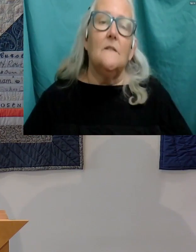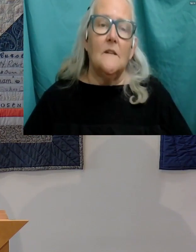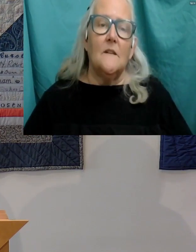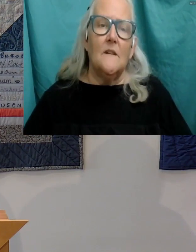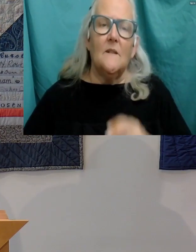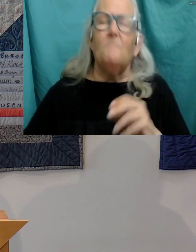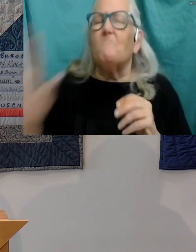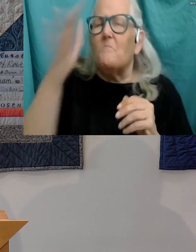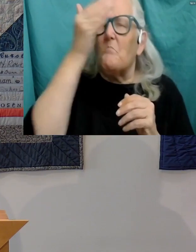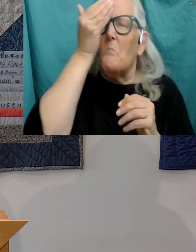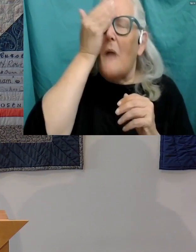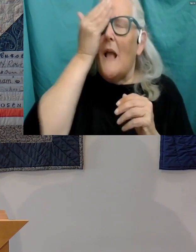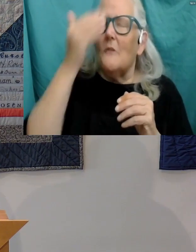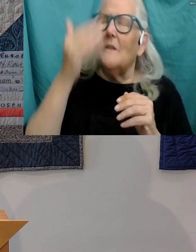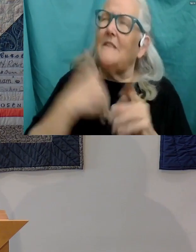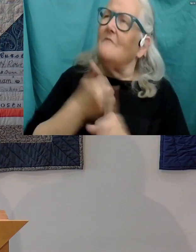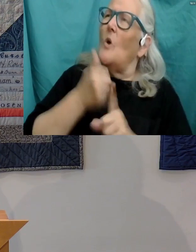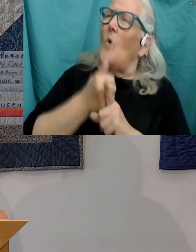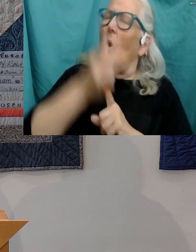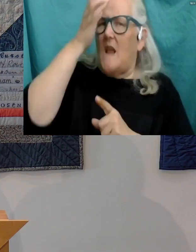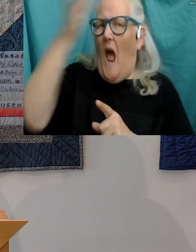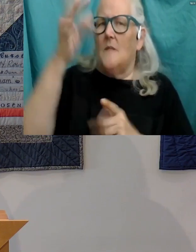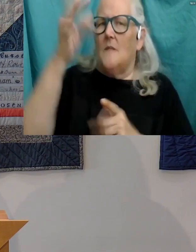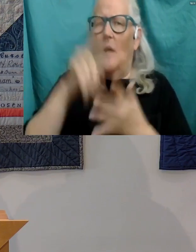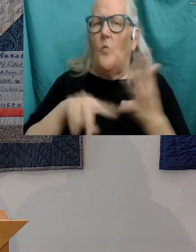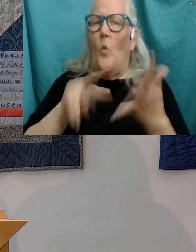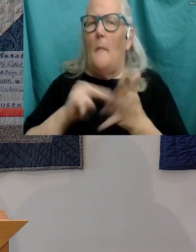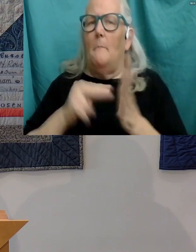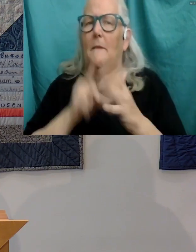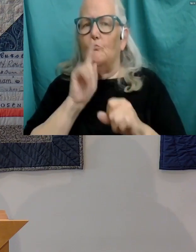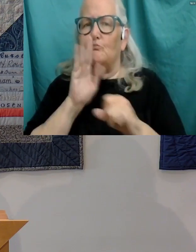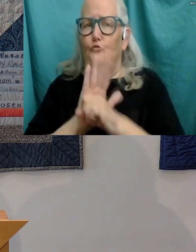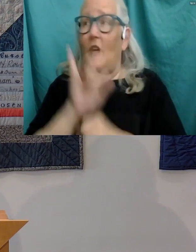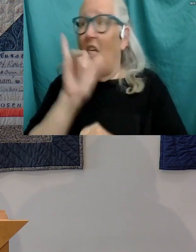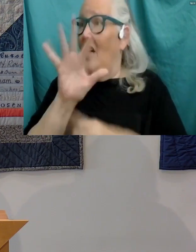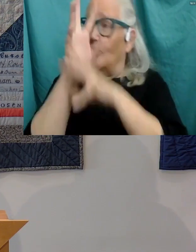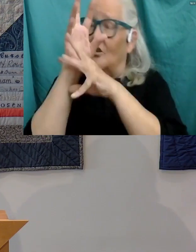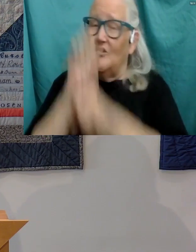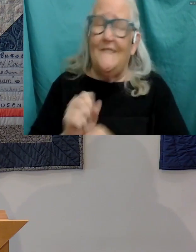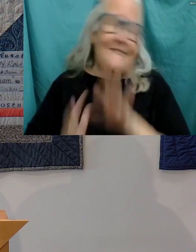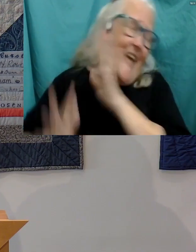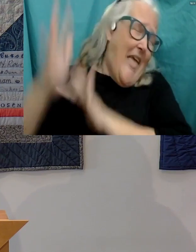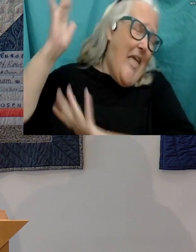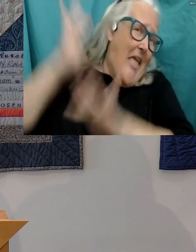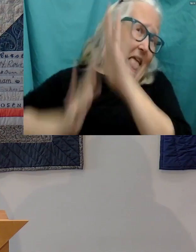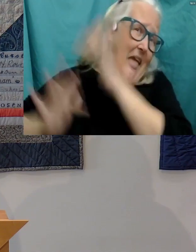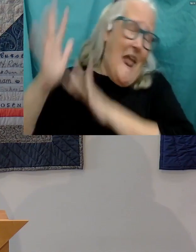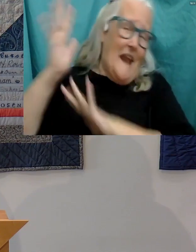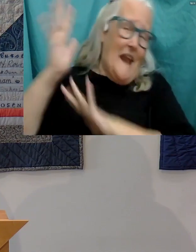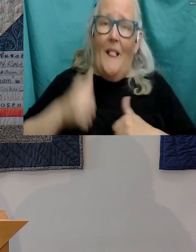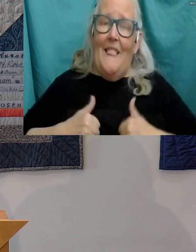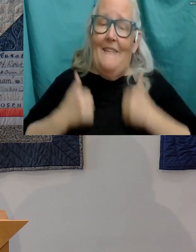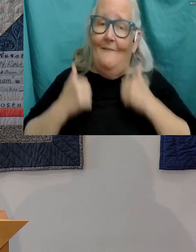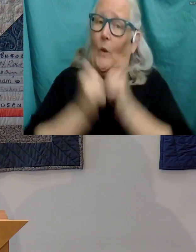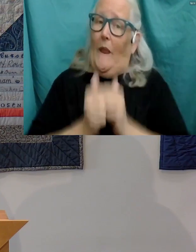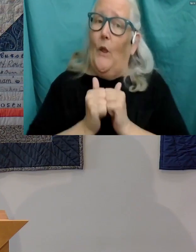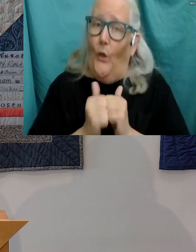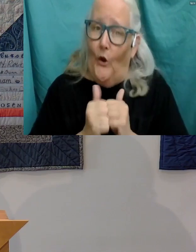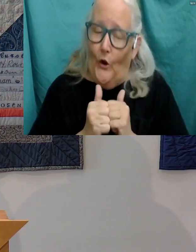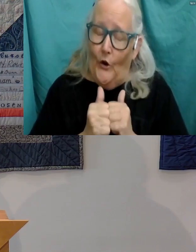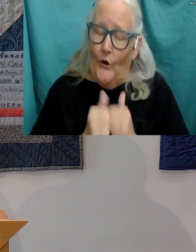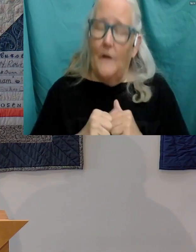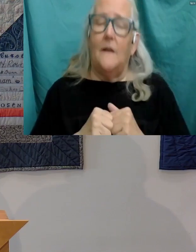a tradition dating back to the days of the earliest buccaneers who lived communally, but it was one that was also influenced